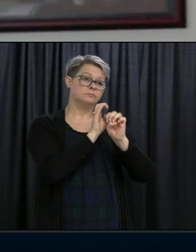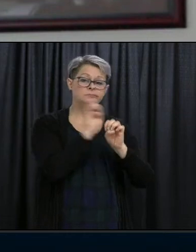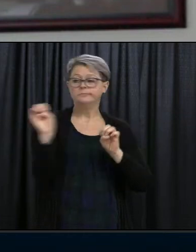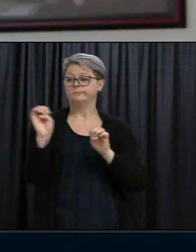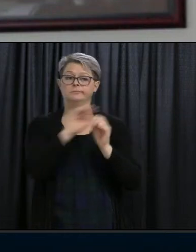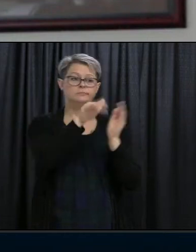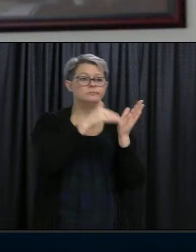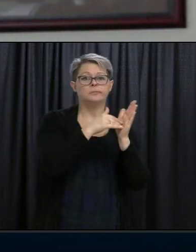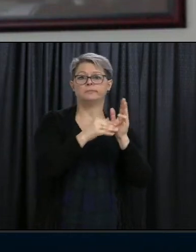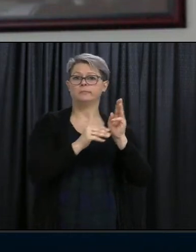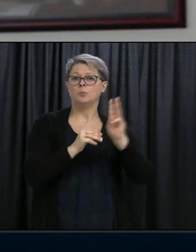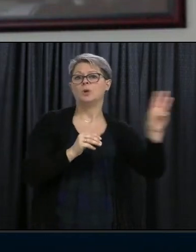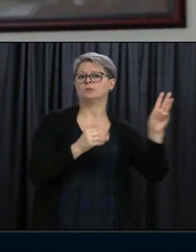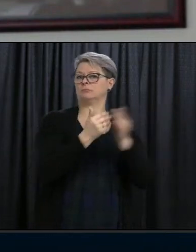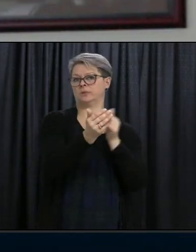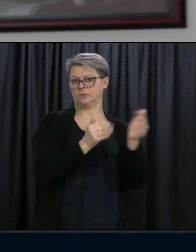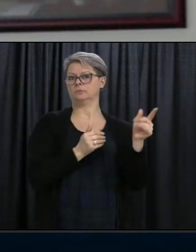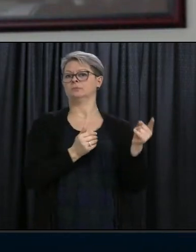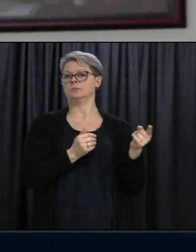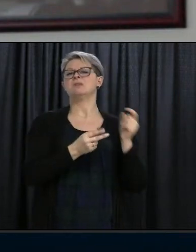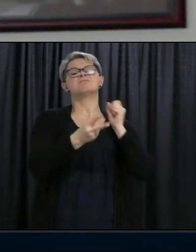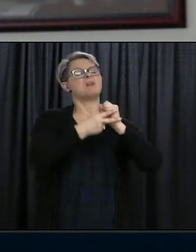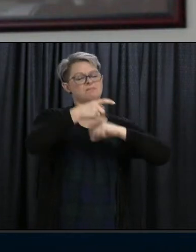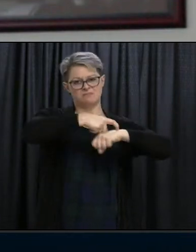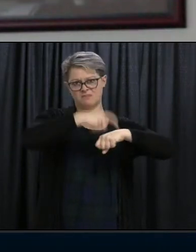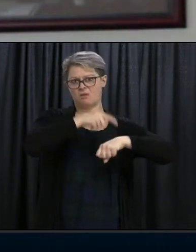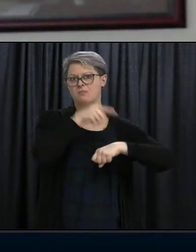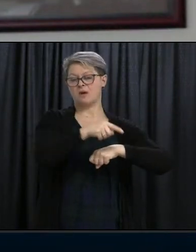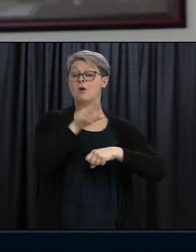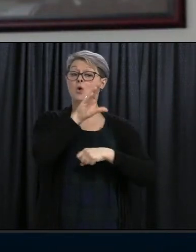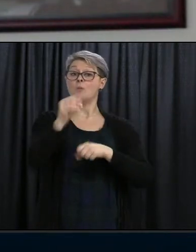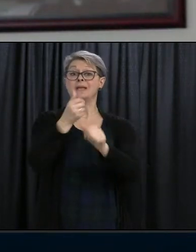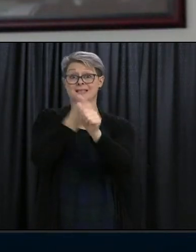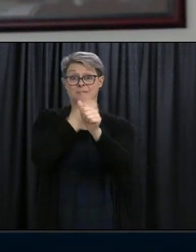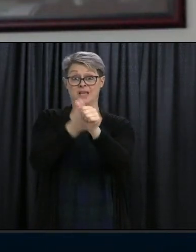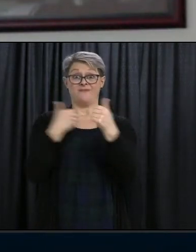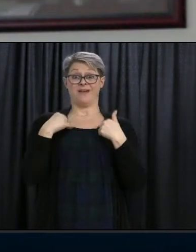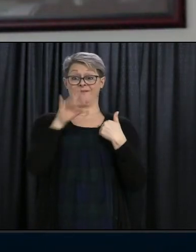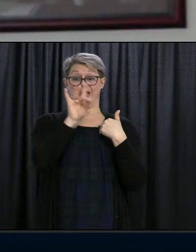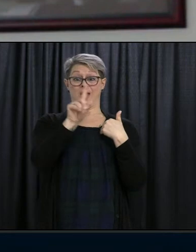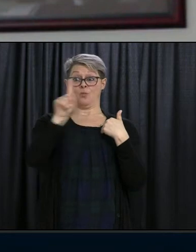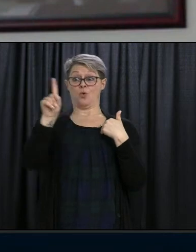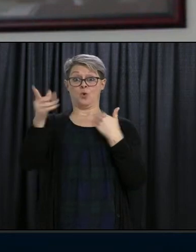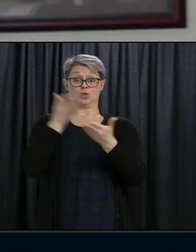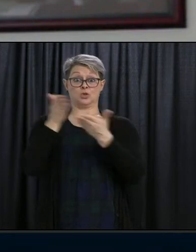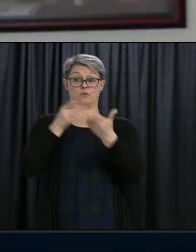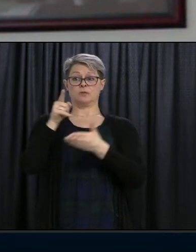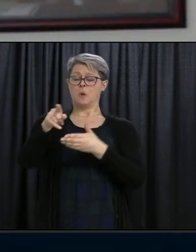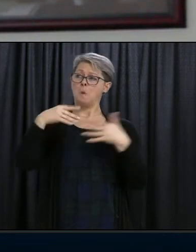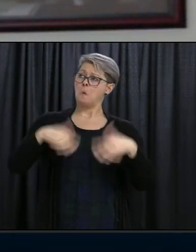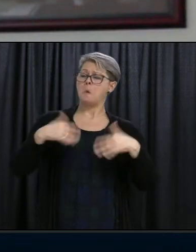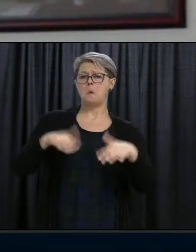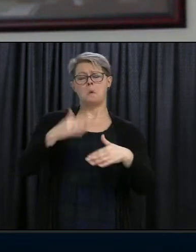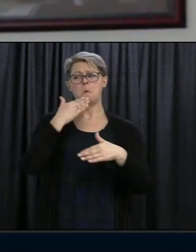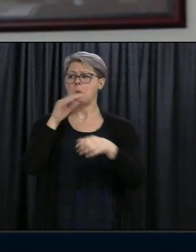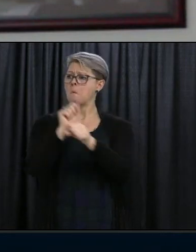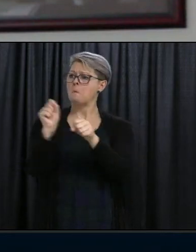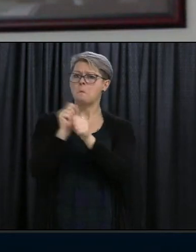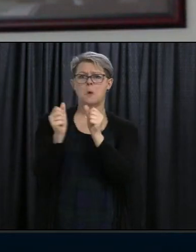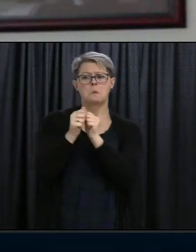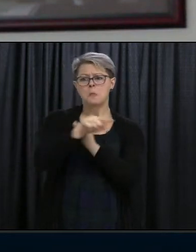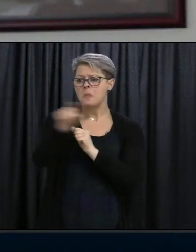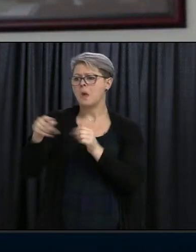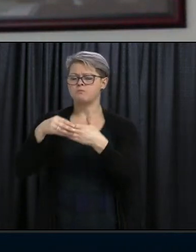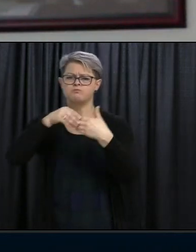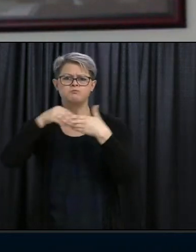step. The company providing the 811 service has been very flexible in the past. They had